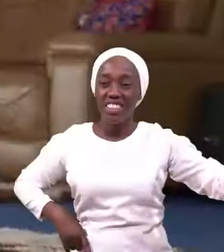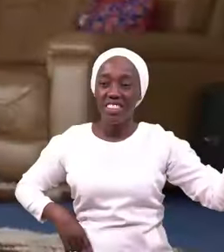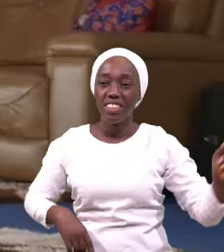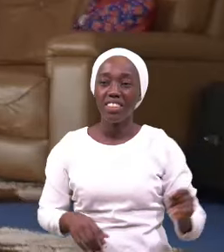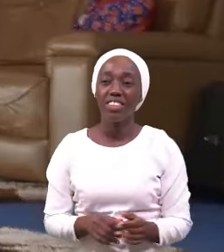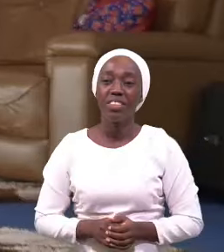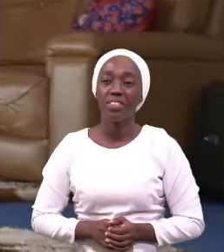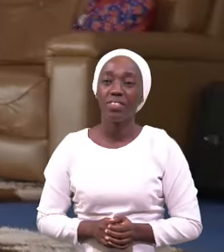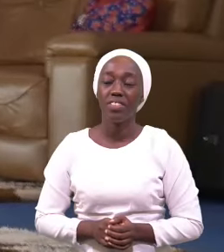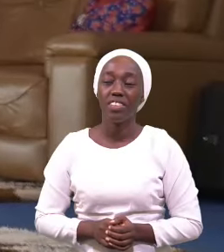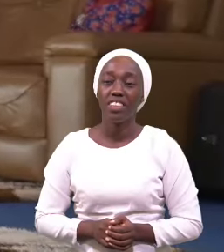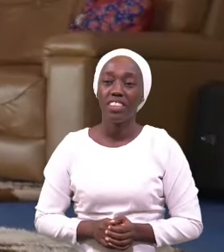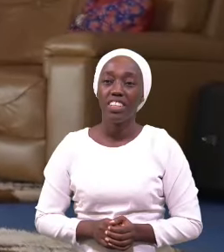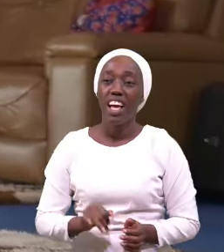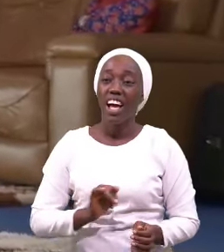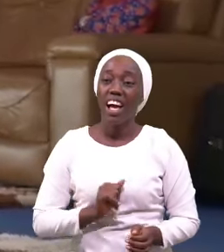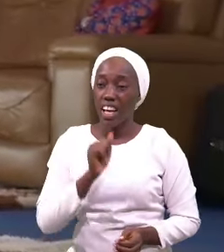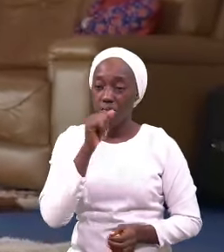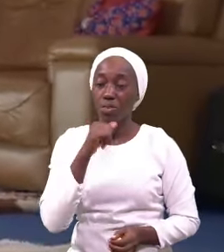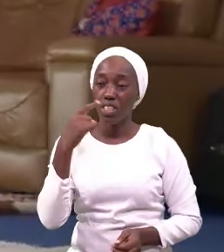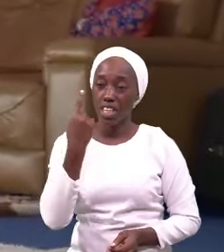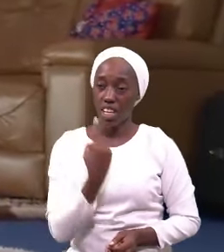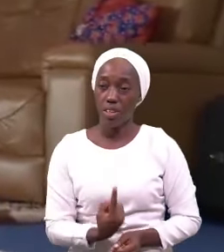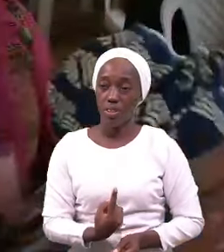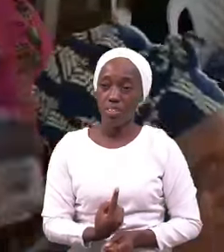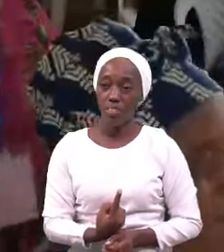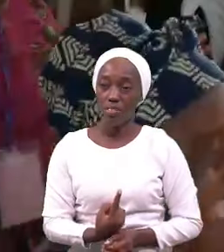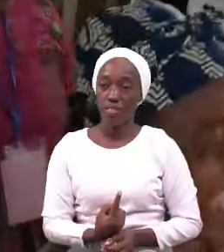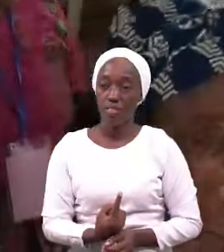I am not alone. You are with me.